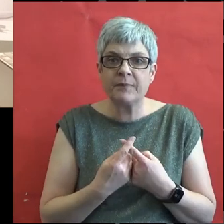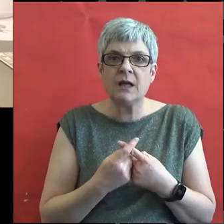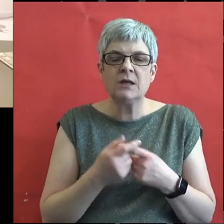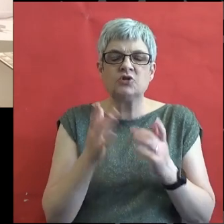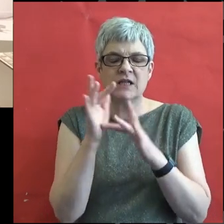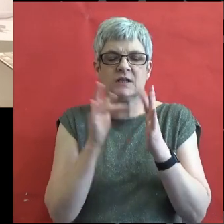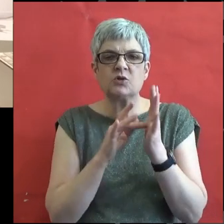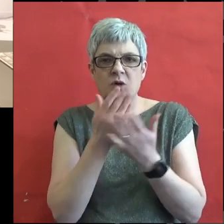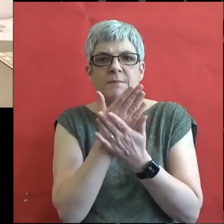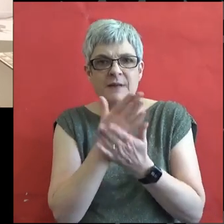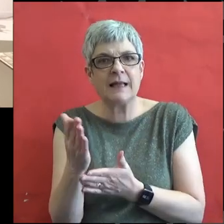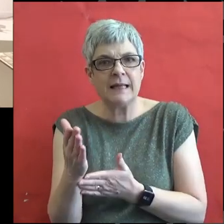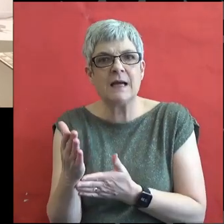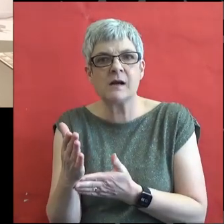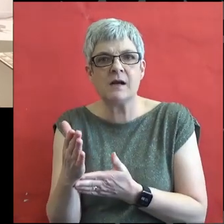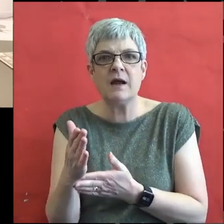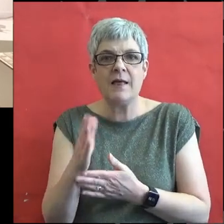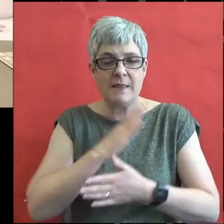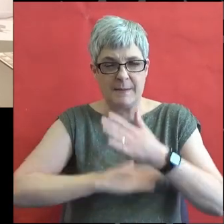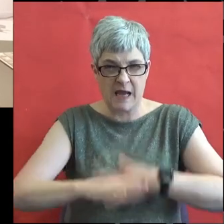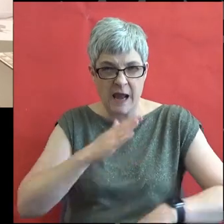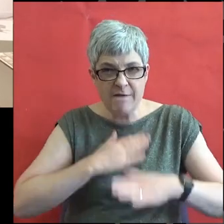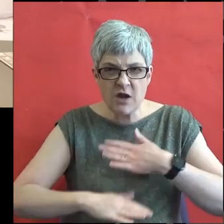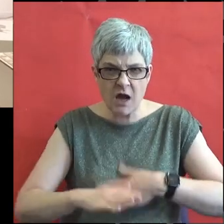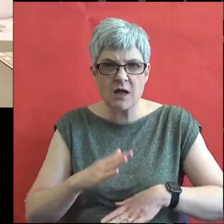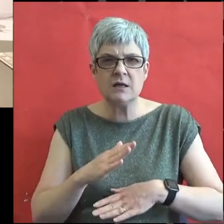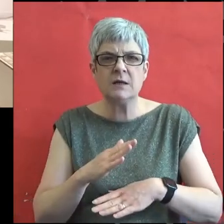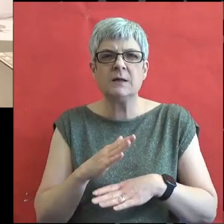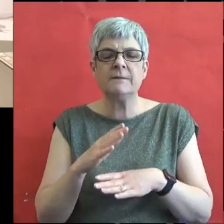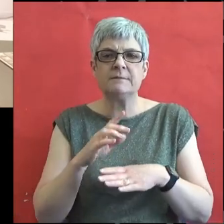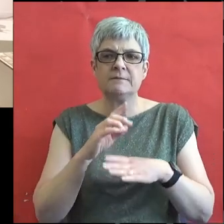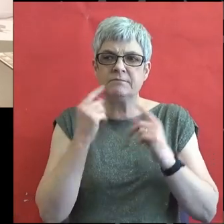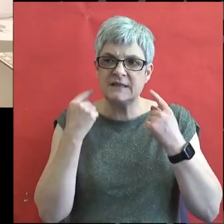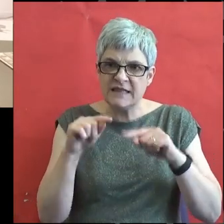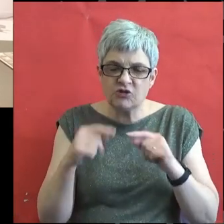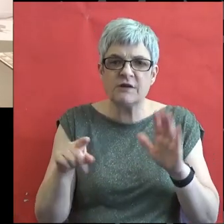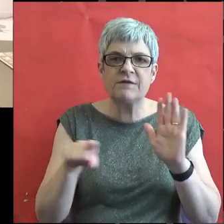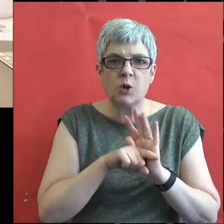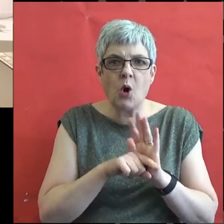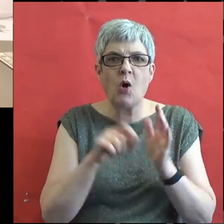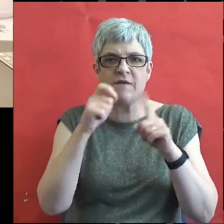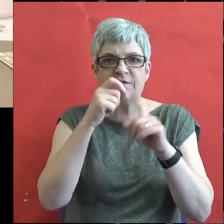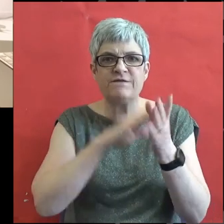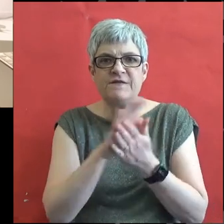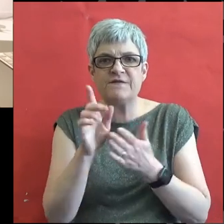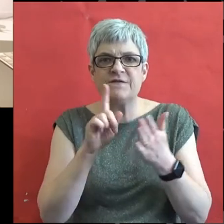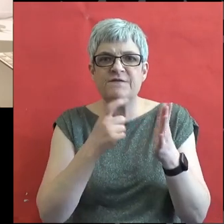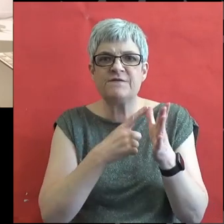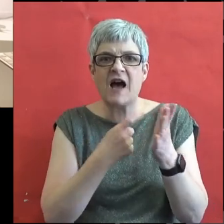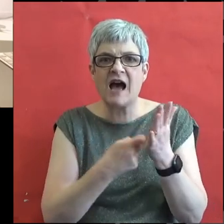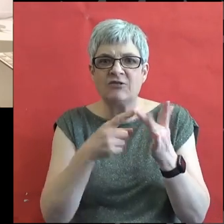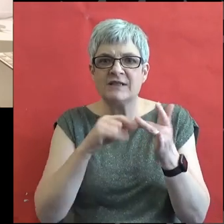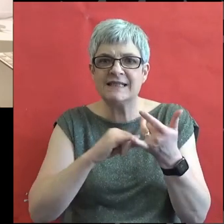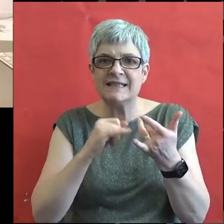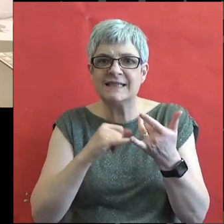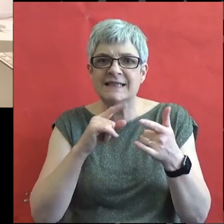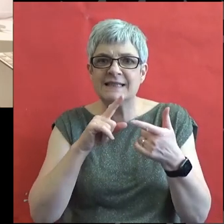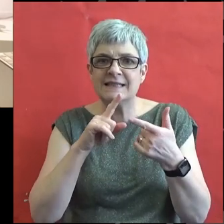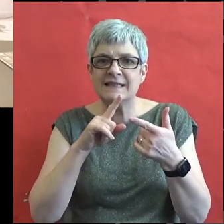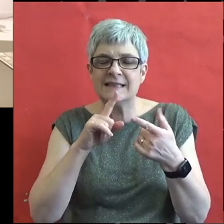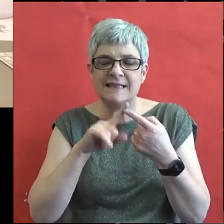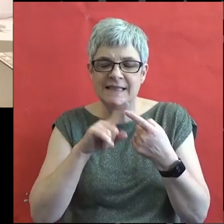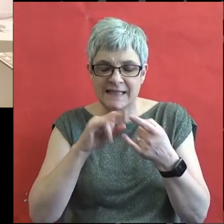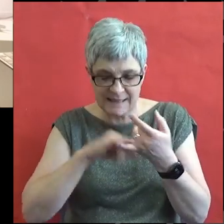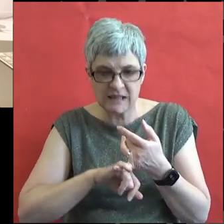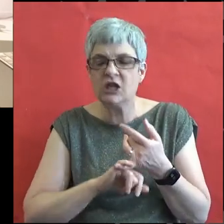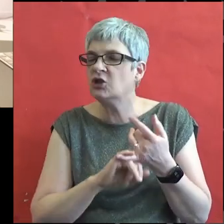that the behaviour in these Pharisees and the behaviour of these teachers of the law should not and cannot be replicated in the people who